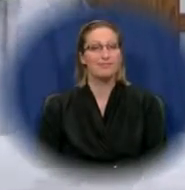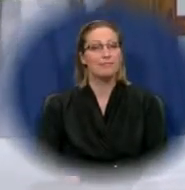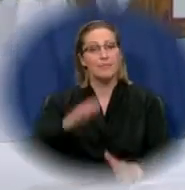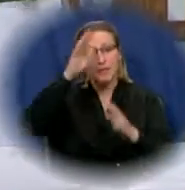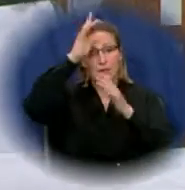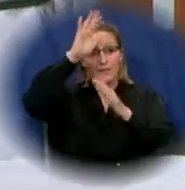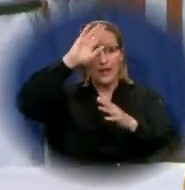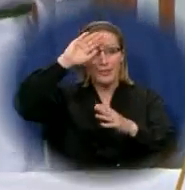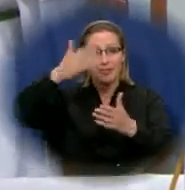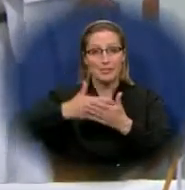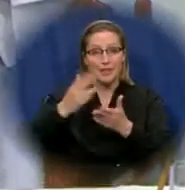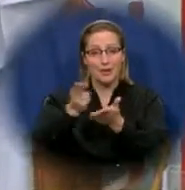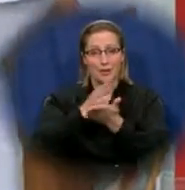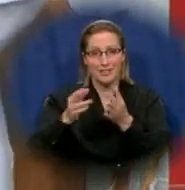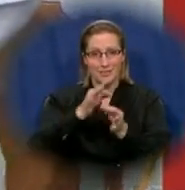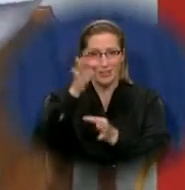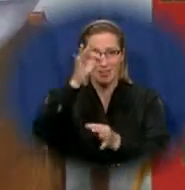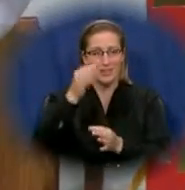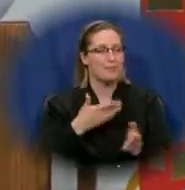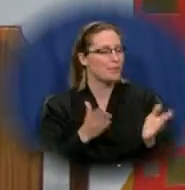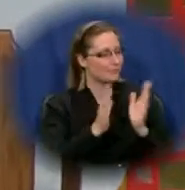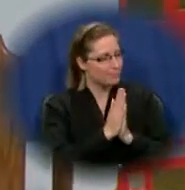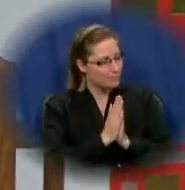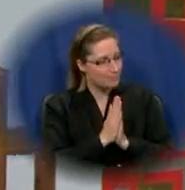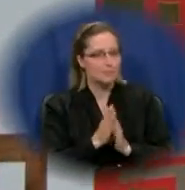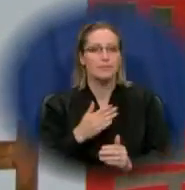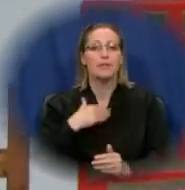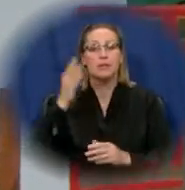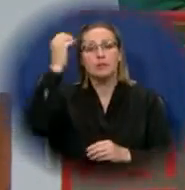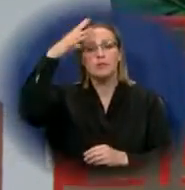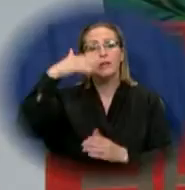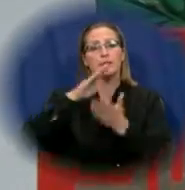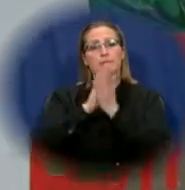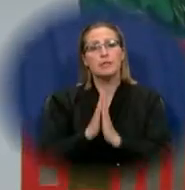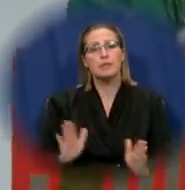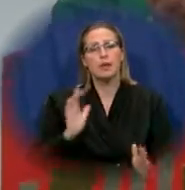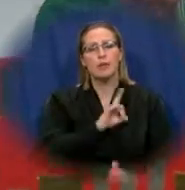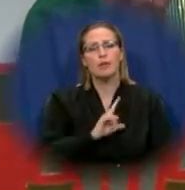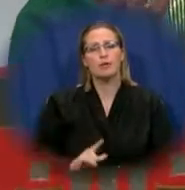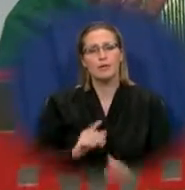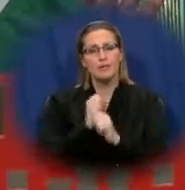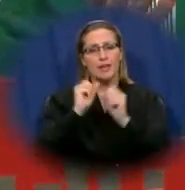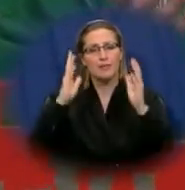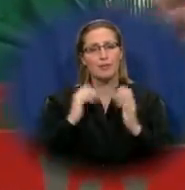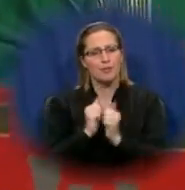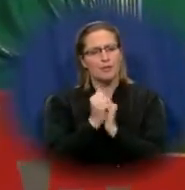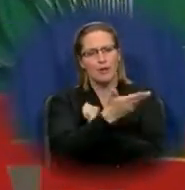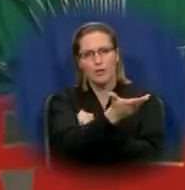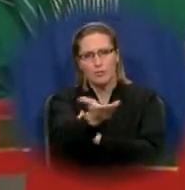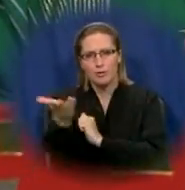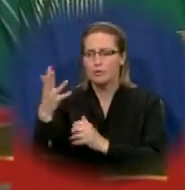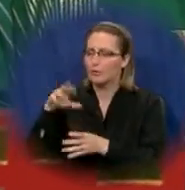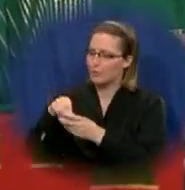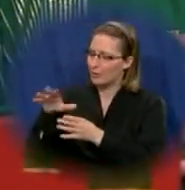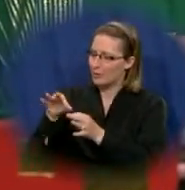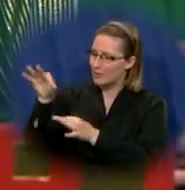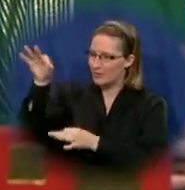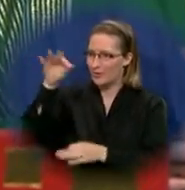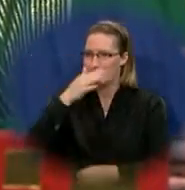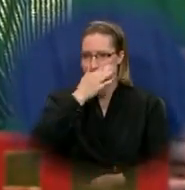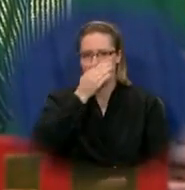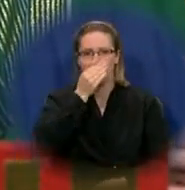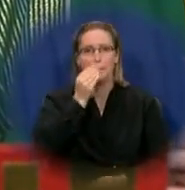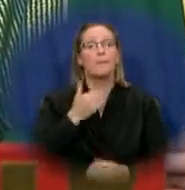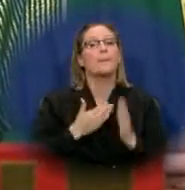In the name of the Father, and of the Son, and of the Holy Spirit. Amen. May the grace and peace of our Lord and Savior be with all of you. And with your spirit.